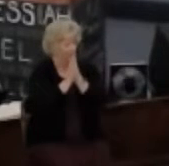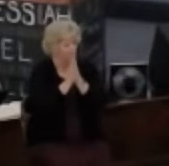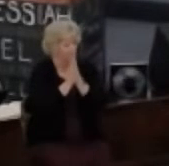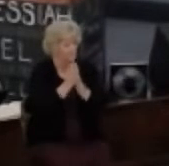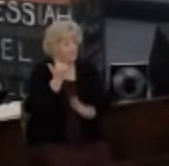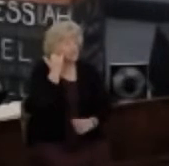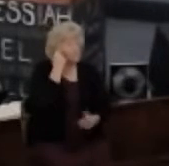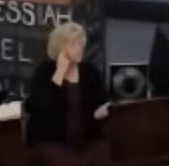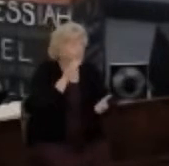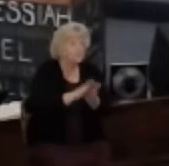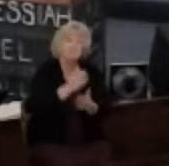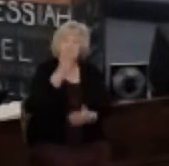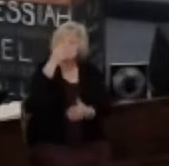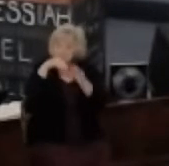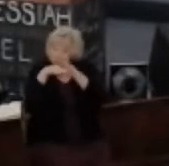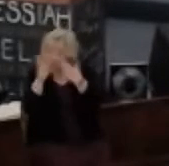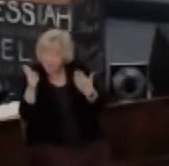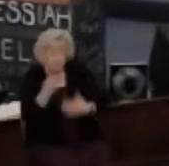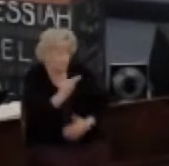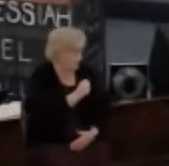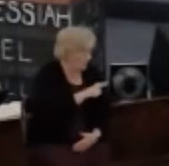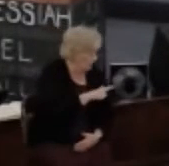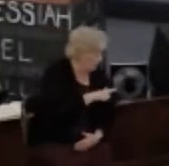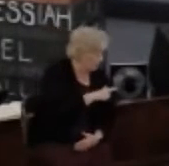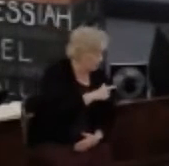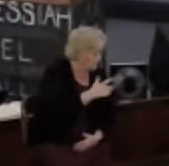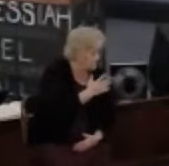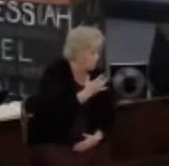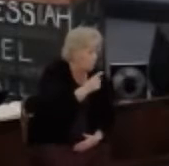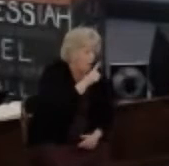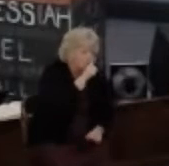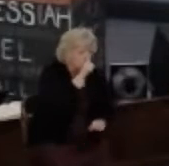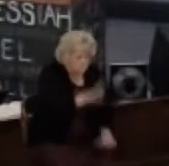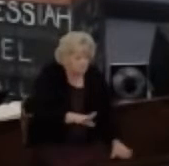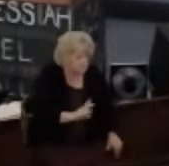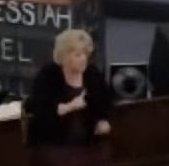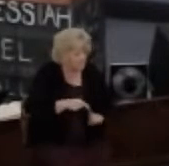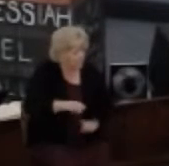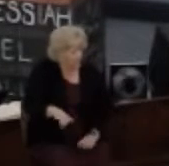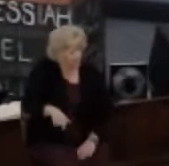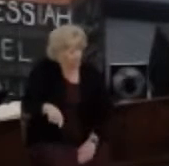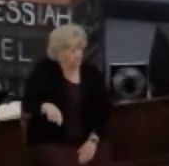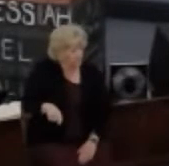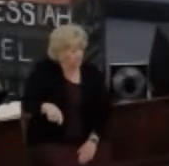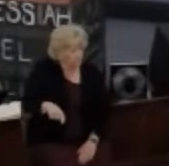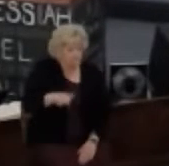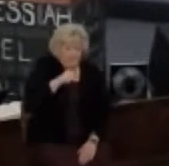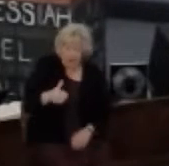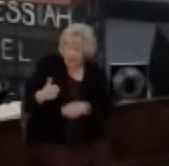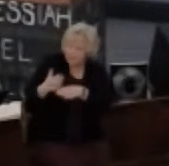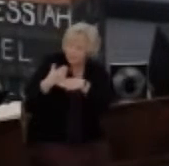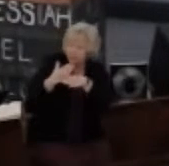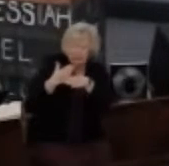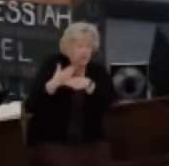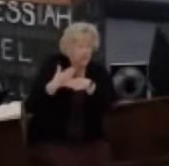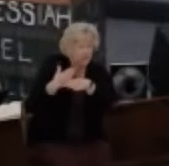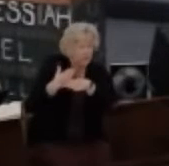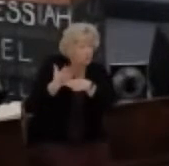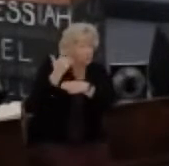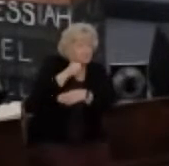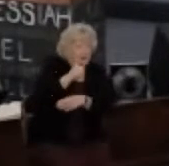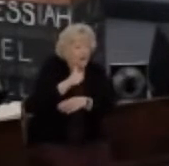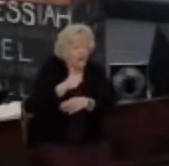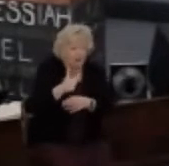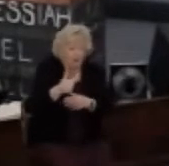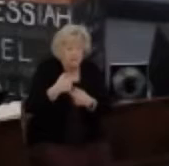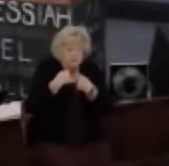hell, why do we keep so quiet about sharing the gospel? Why aren't we talking about Jesus more